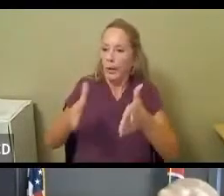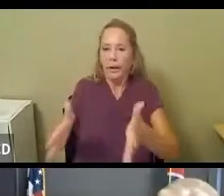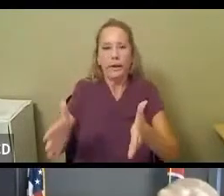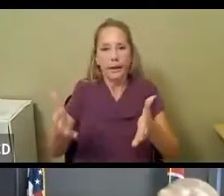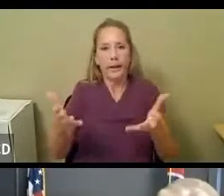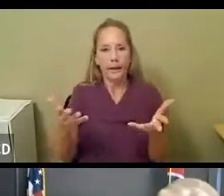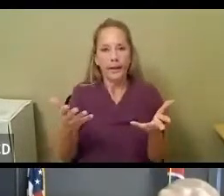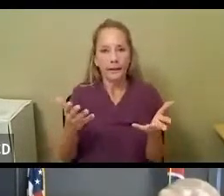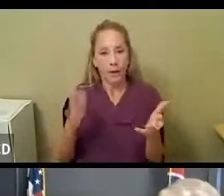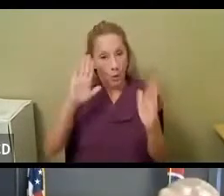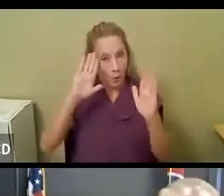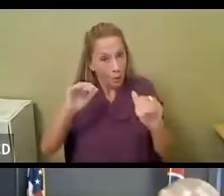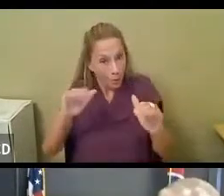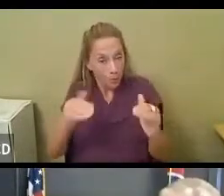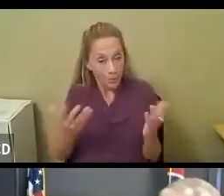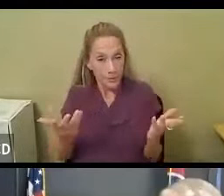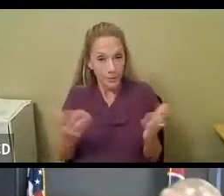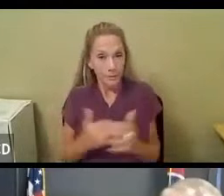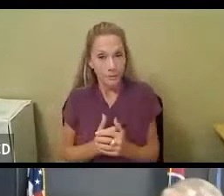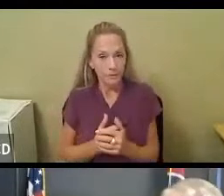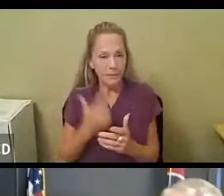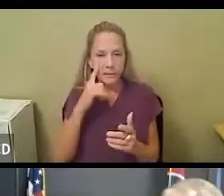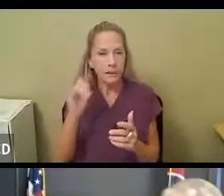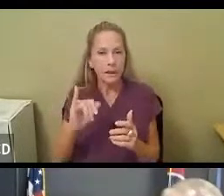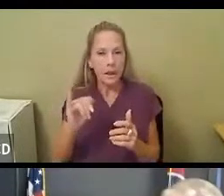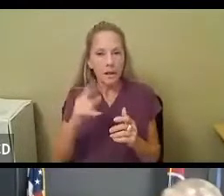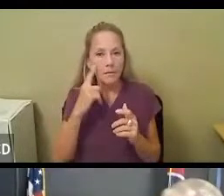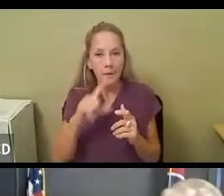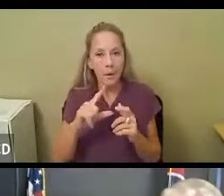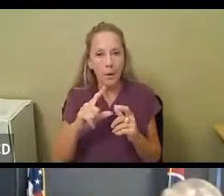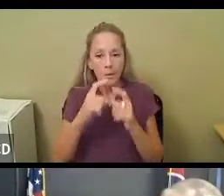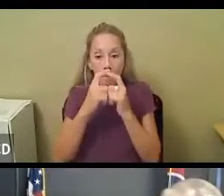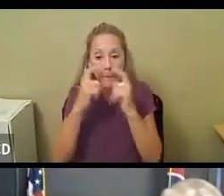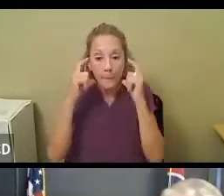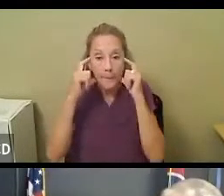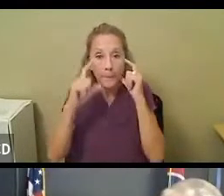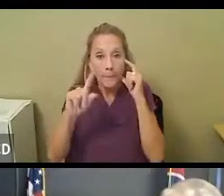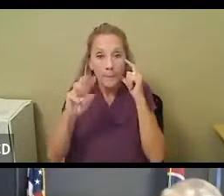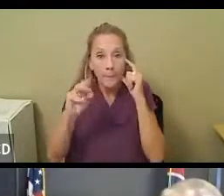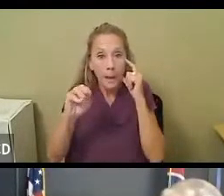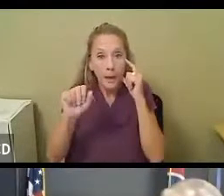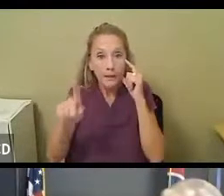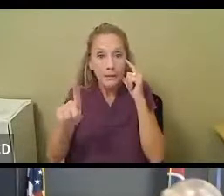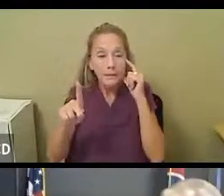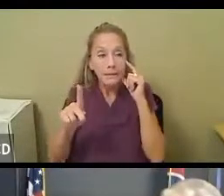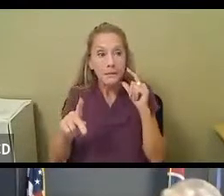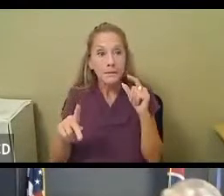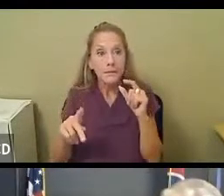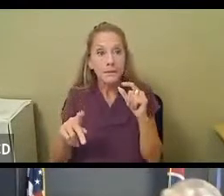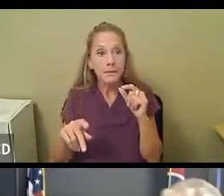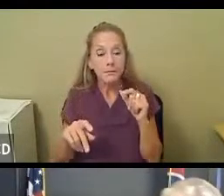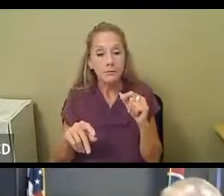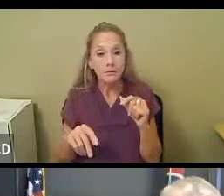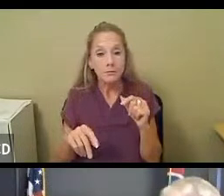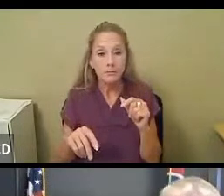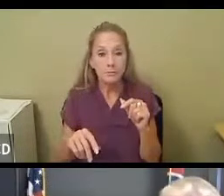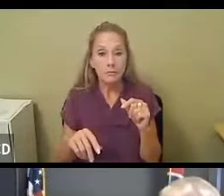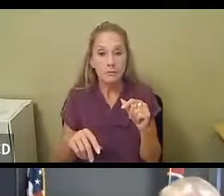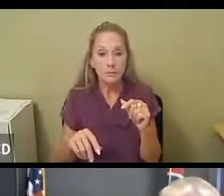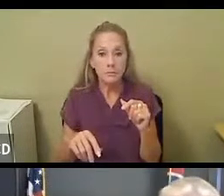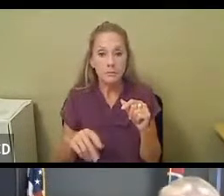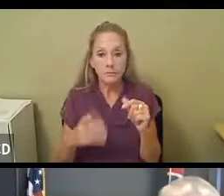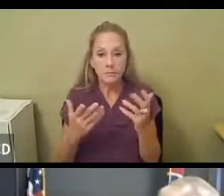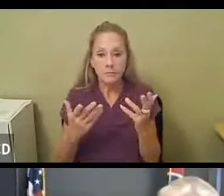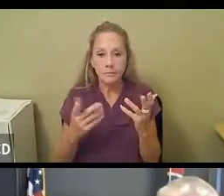first time, that education, just like for masks, would play the first line of discussion. But that would be